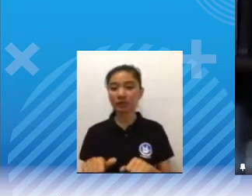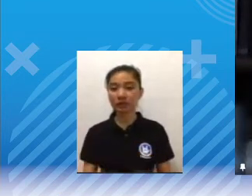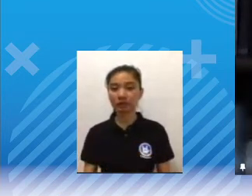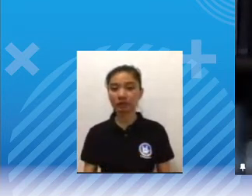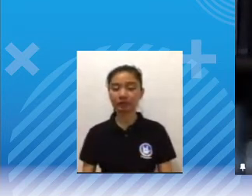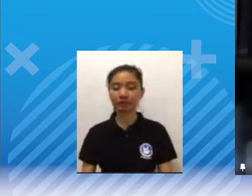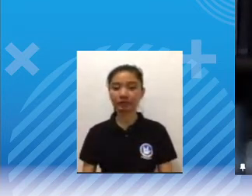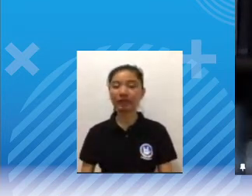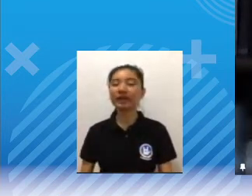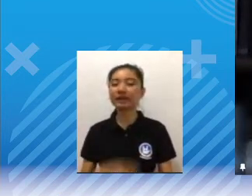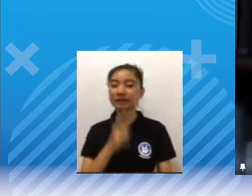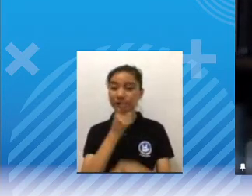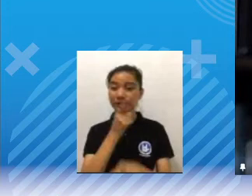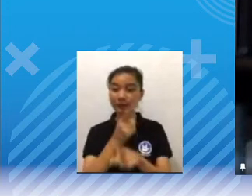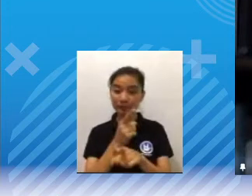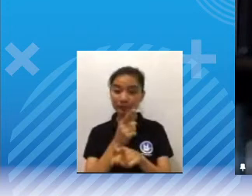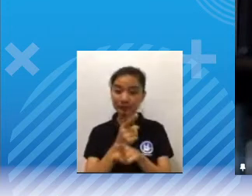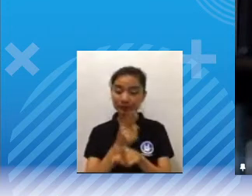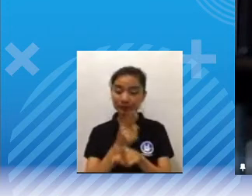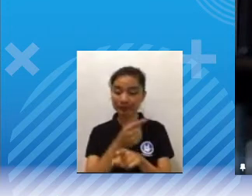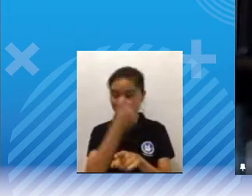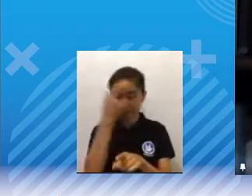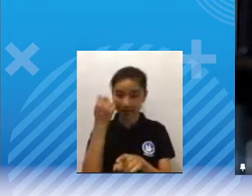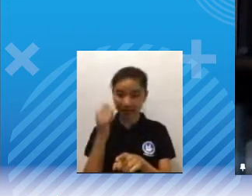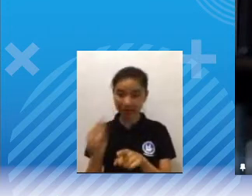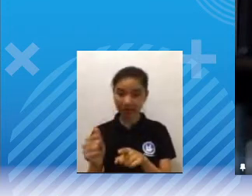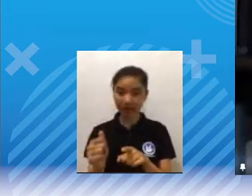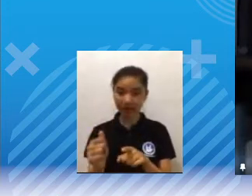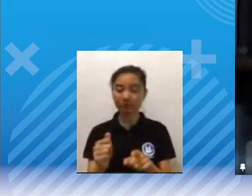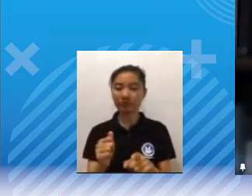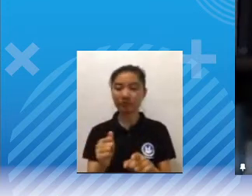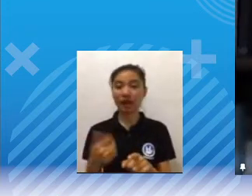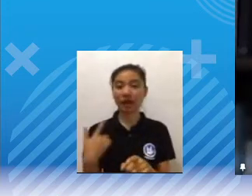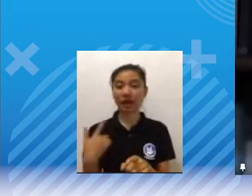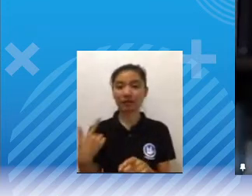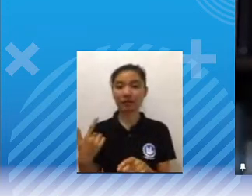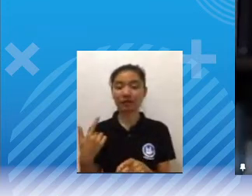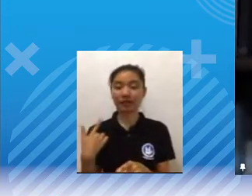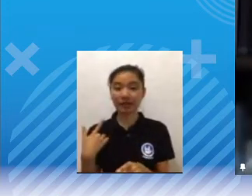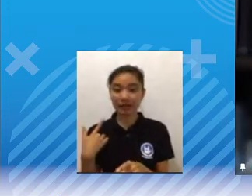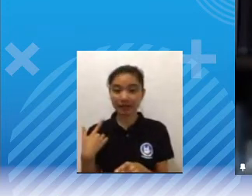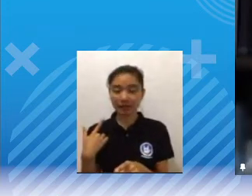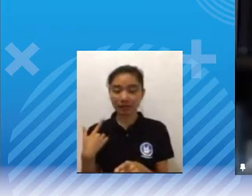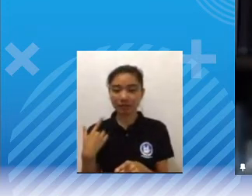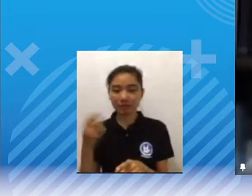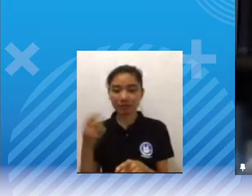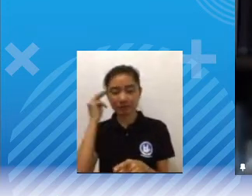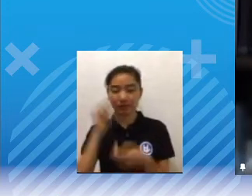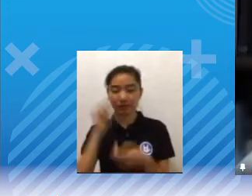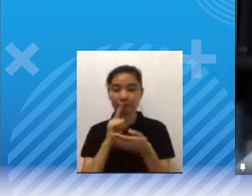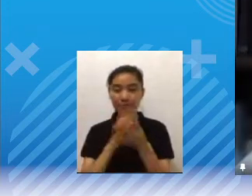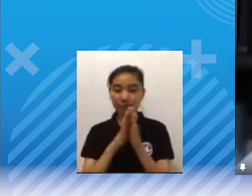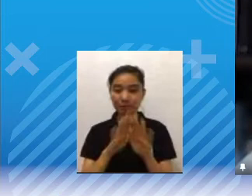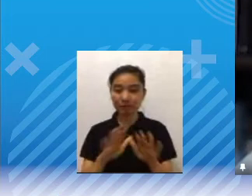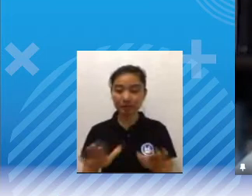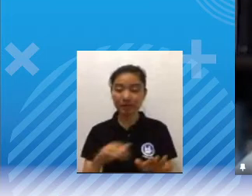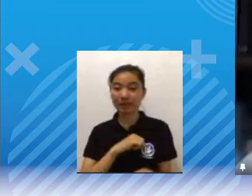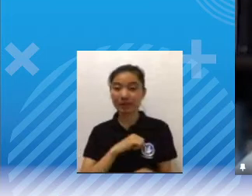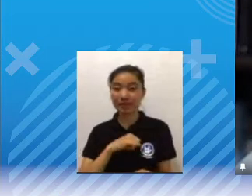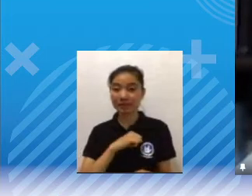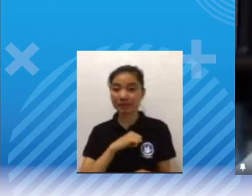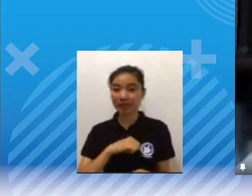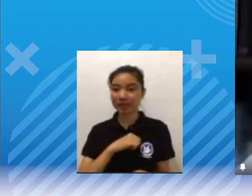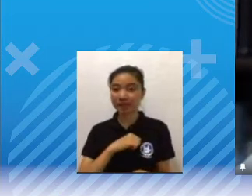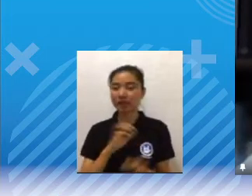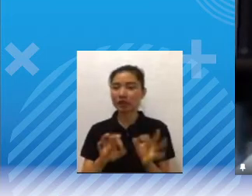Kapag nag-mindfulness exercise po talaga, may non-judgmental attitude. Hindi po, kung may mga feelings po tayo na